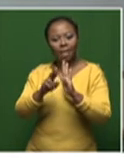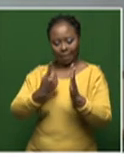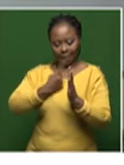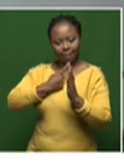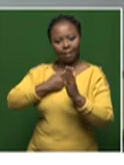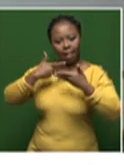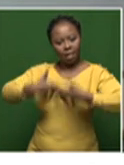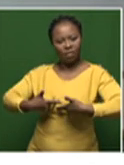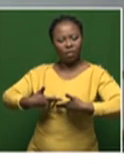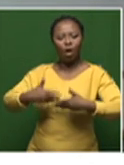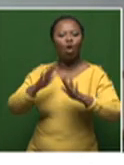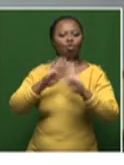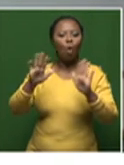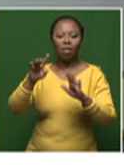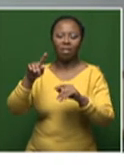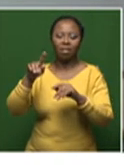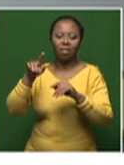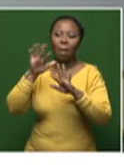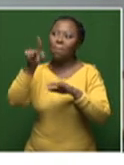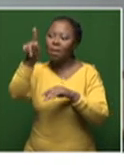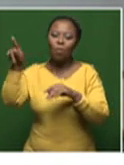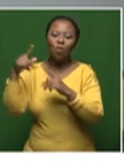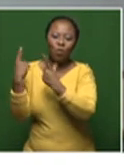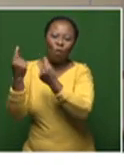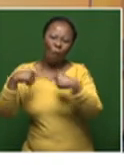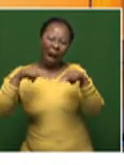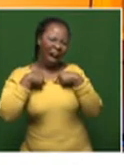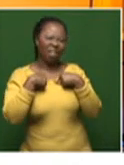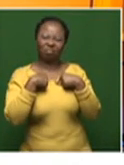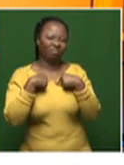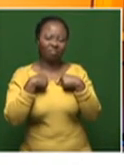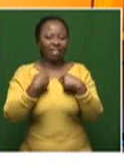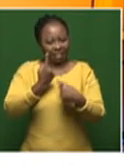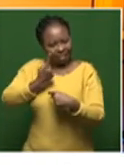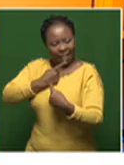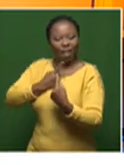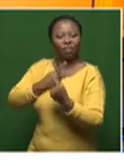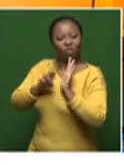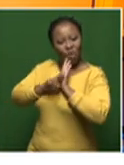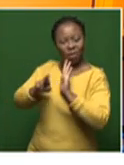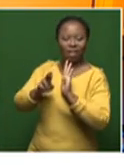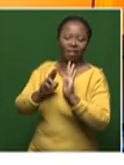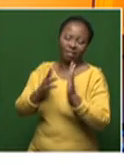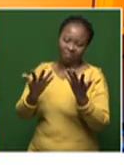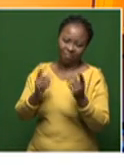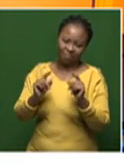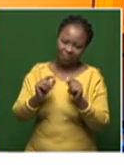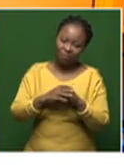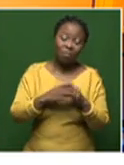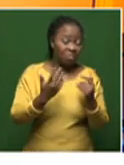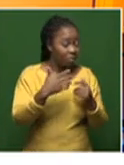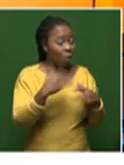ourselves and not have other people do it for us. Okay, Thania, great chatting to you. Thank you so much. This is such a brilliant initiative,